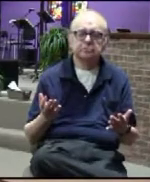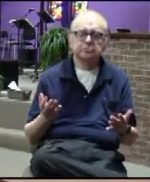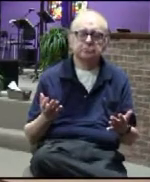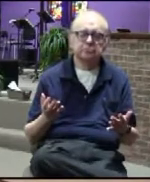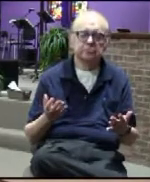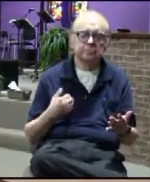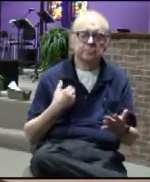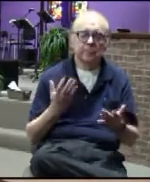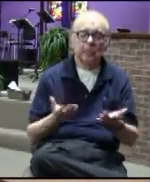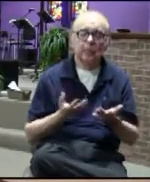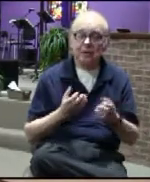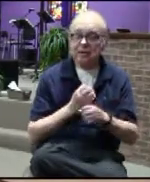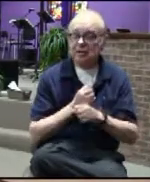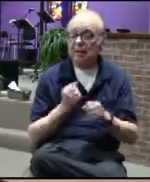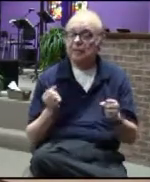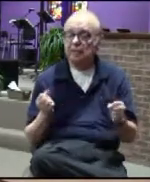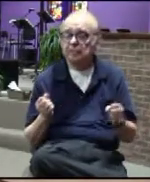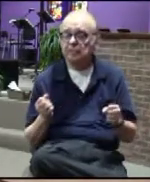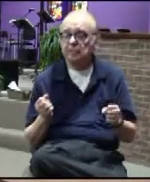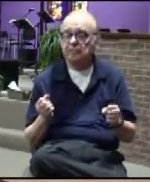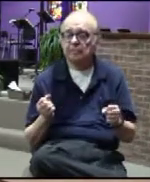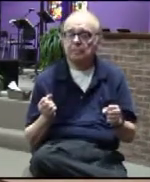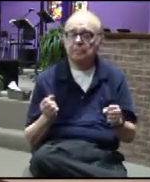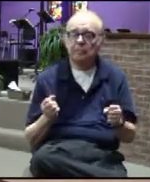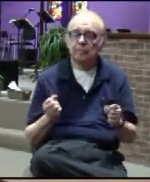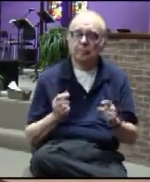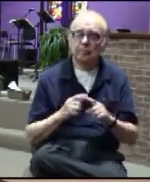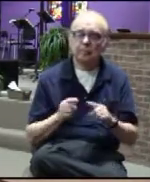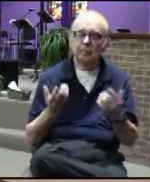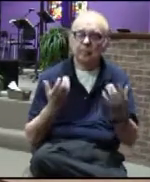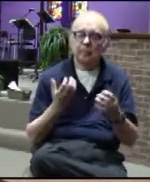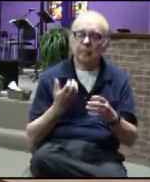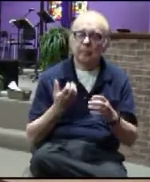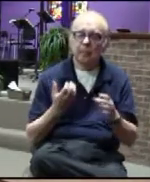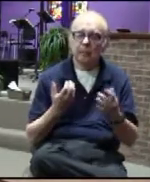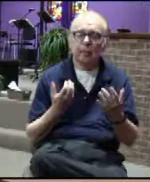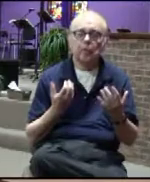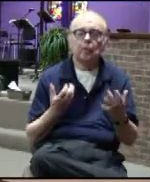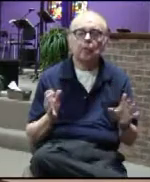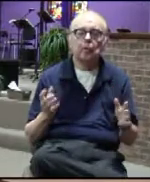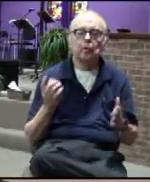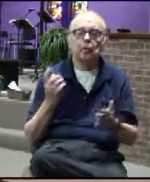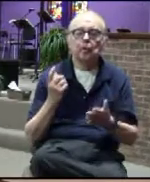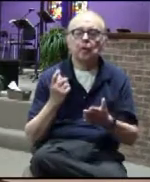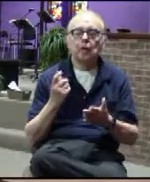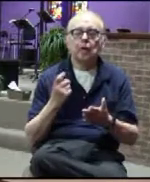we want salvation but we don't want what it may cost us